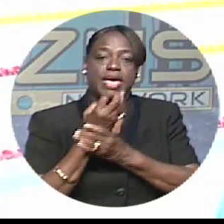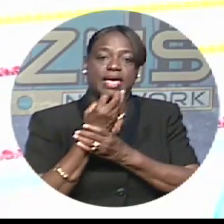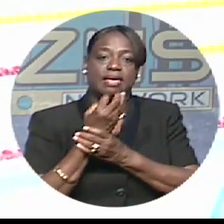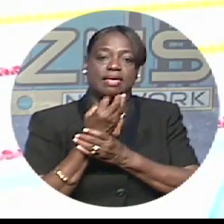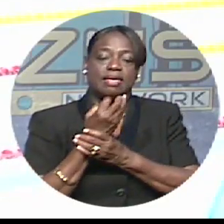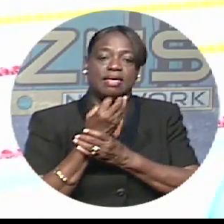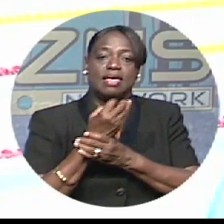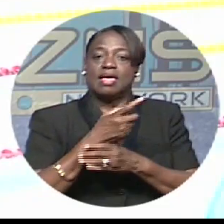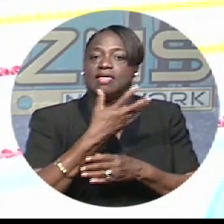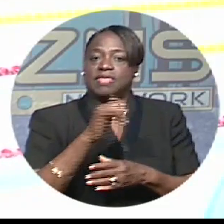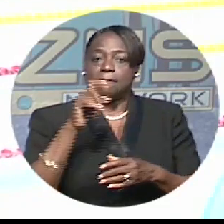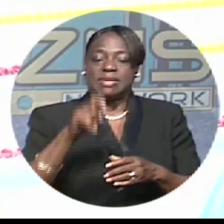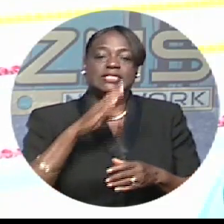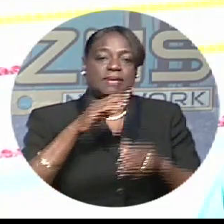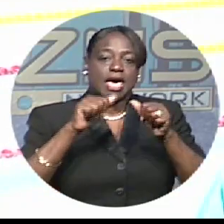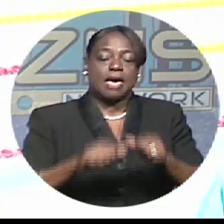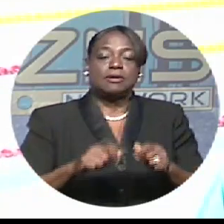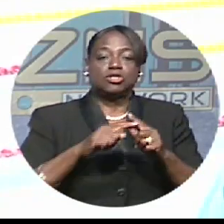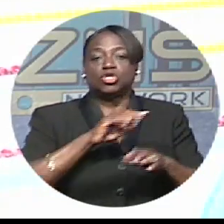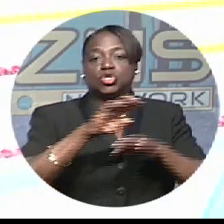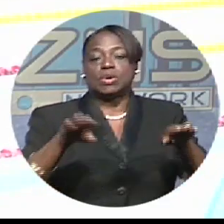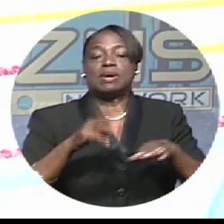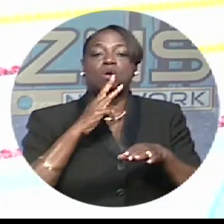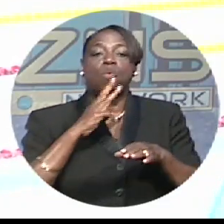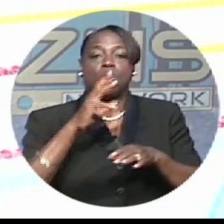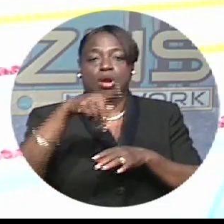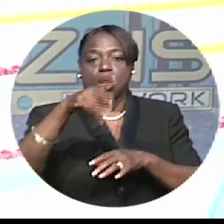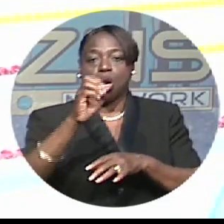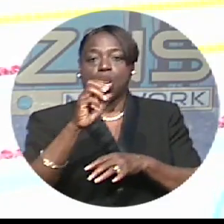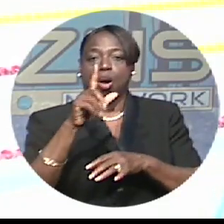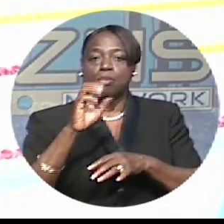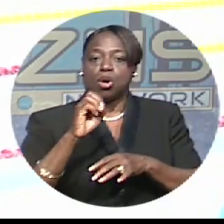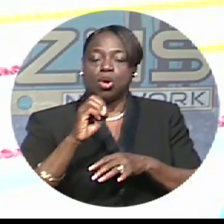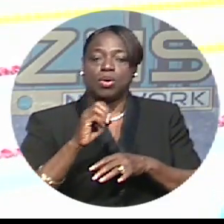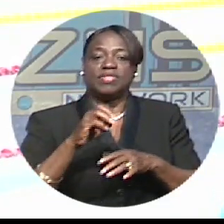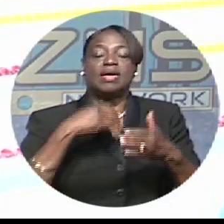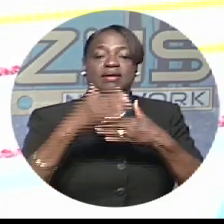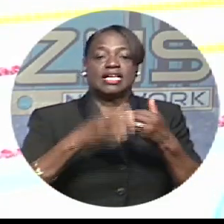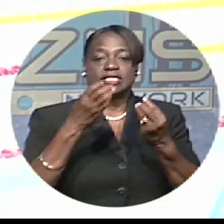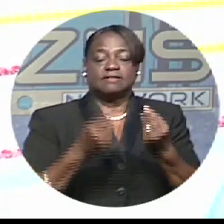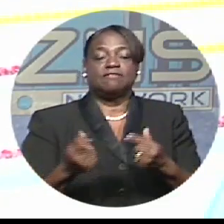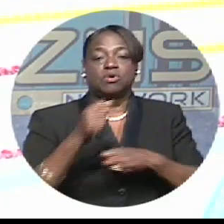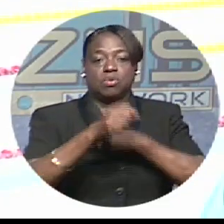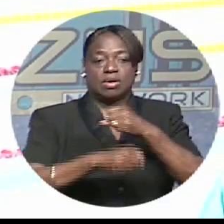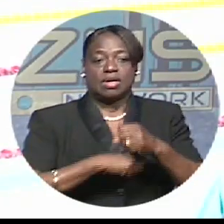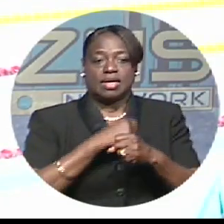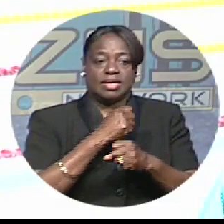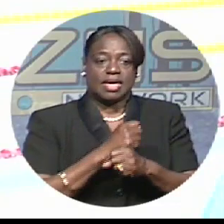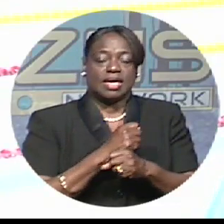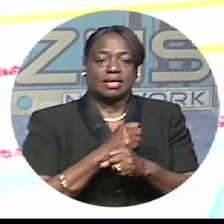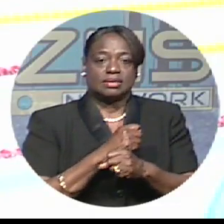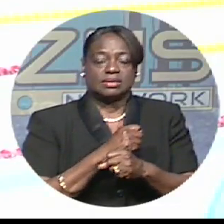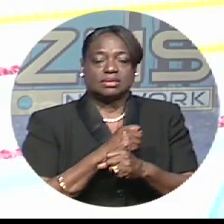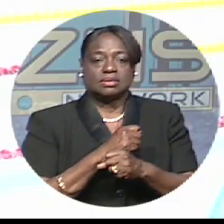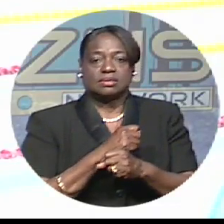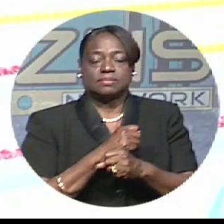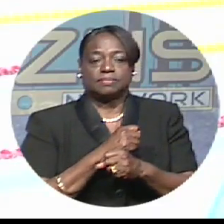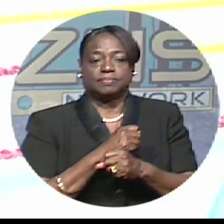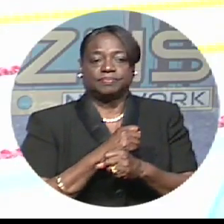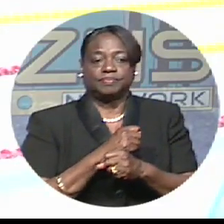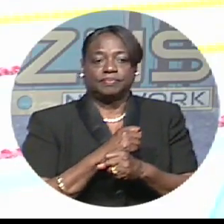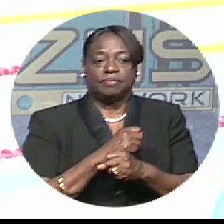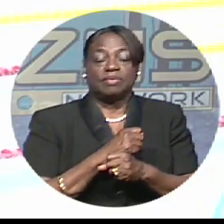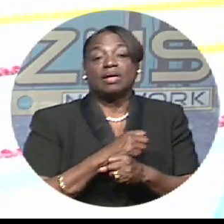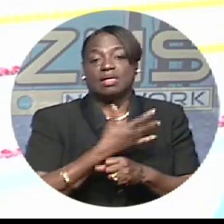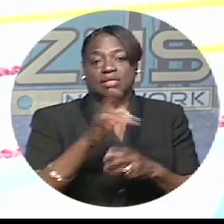swim water polo or participate in water polo for the next few years. So the water polo team under Coach Lottie's direction is doing extremely